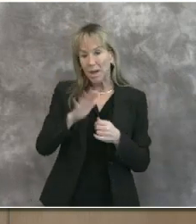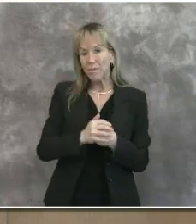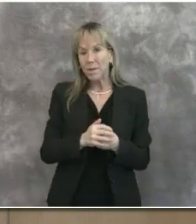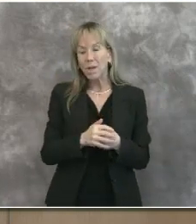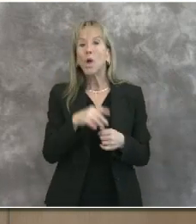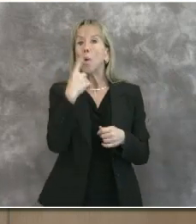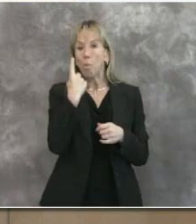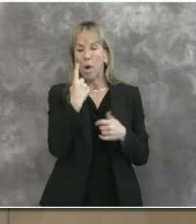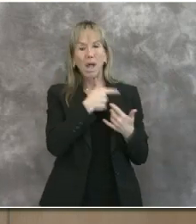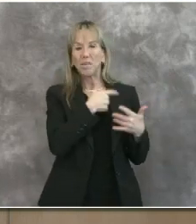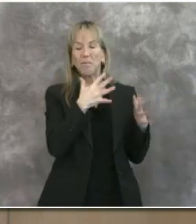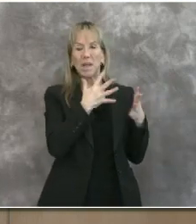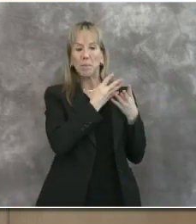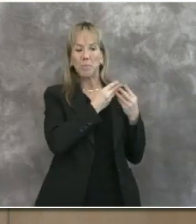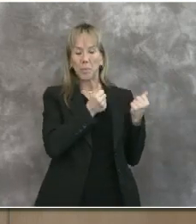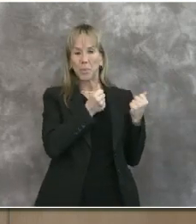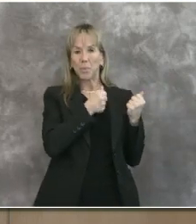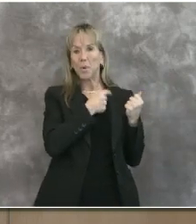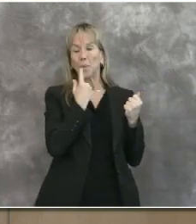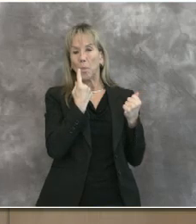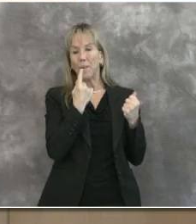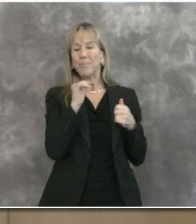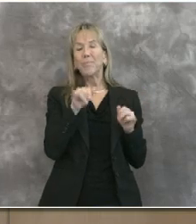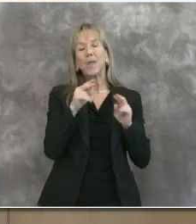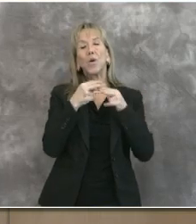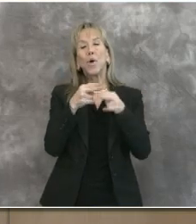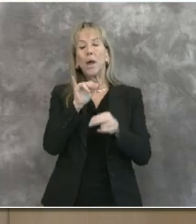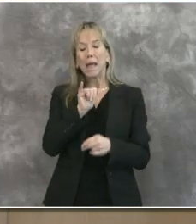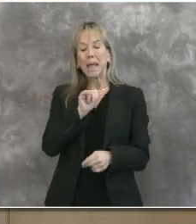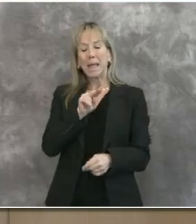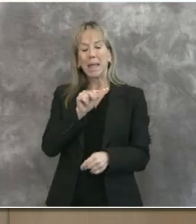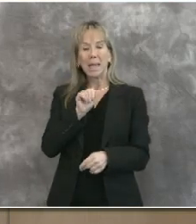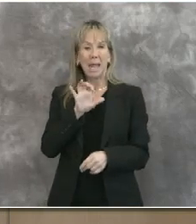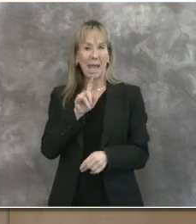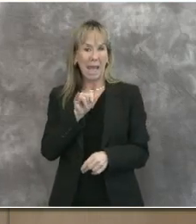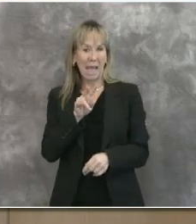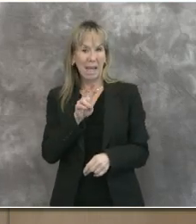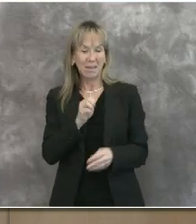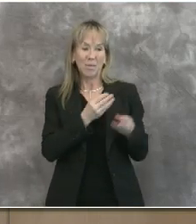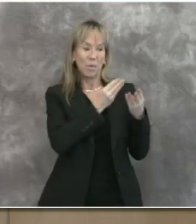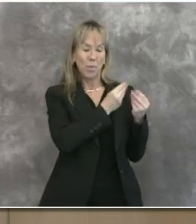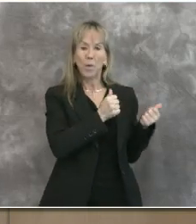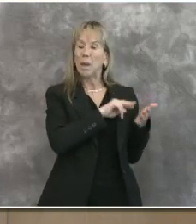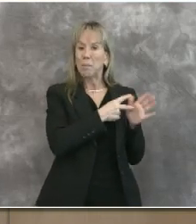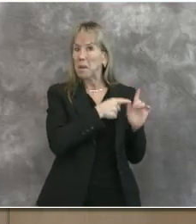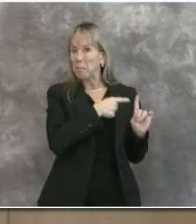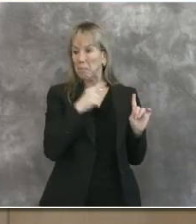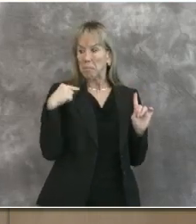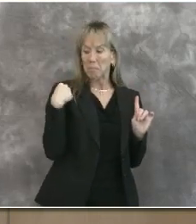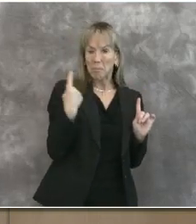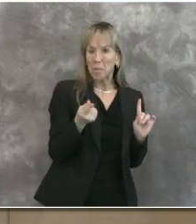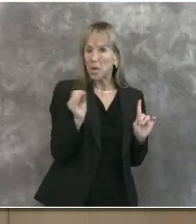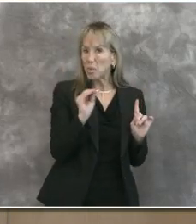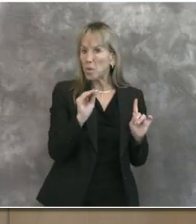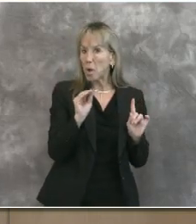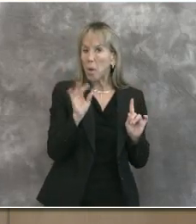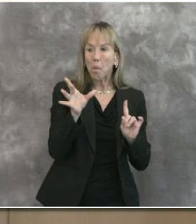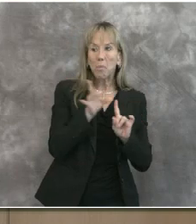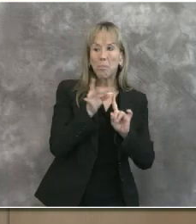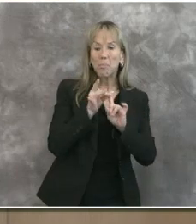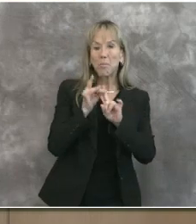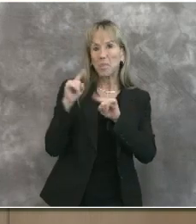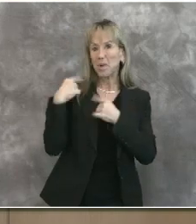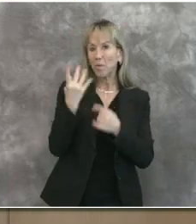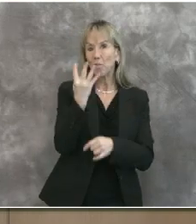1 inactive outbreak. And an inactive outbreak is one in which a case has not been reported for at least 14